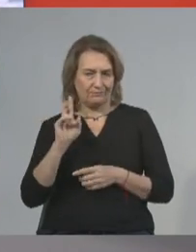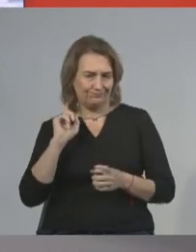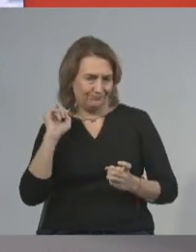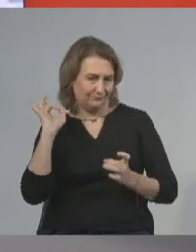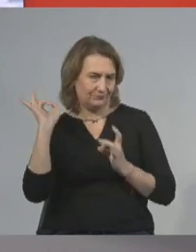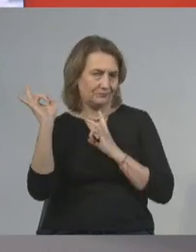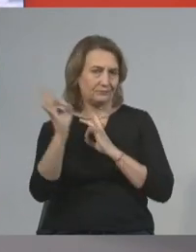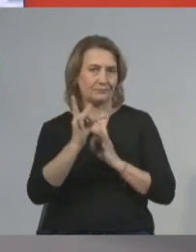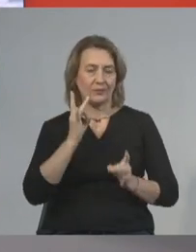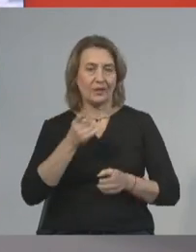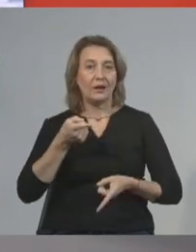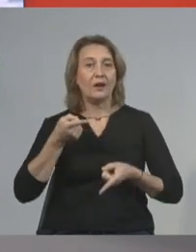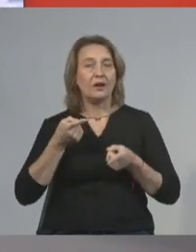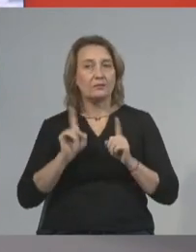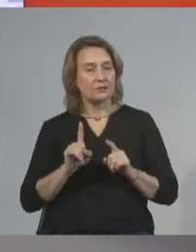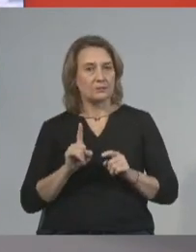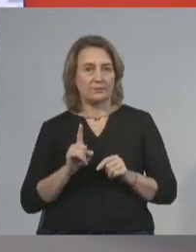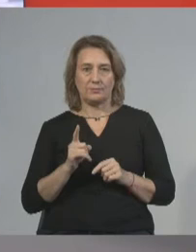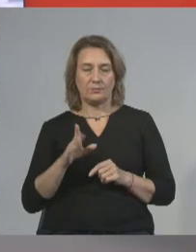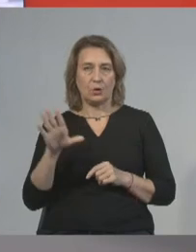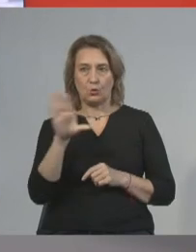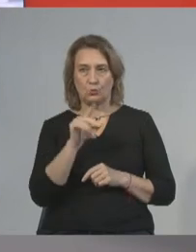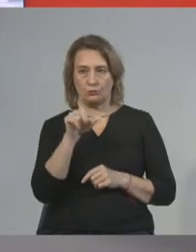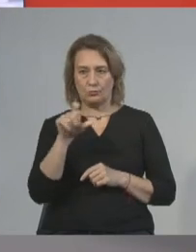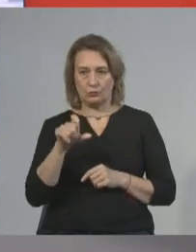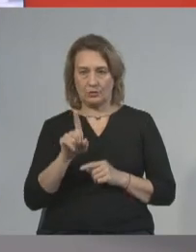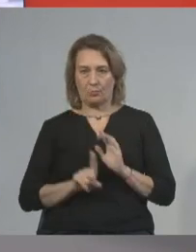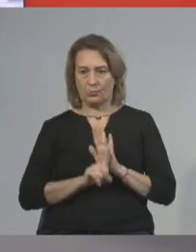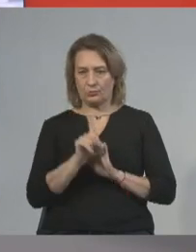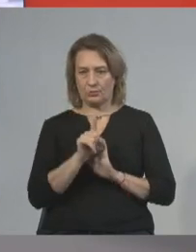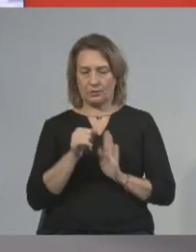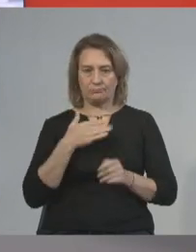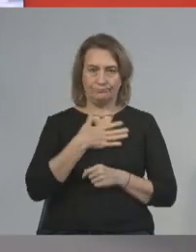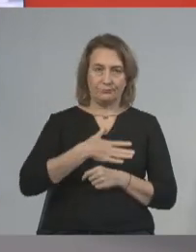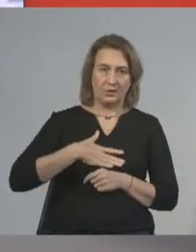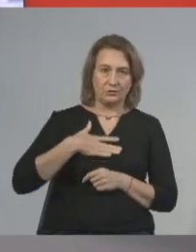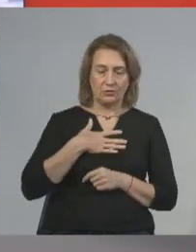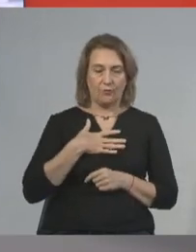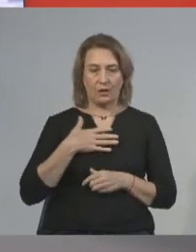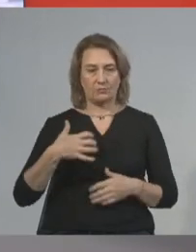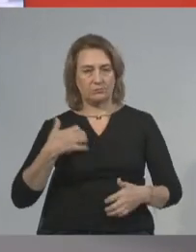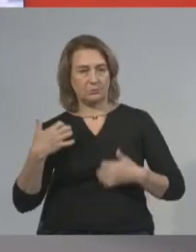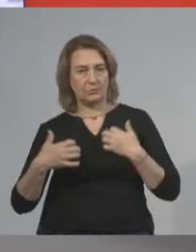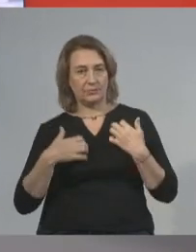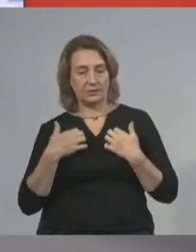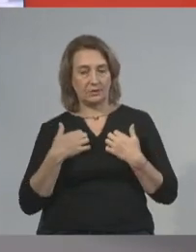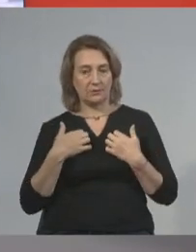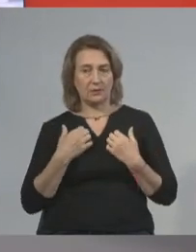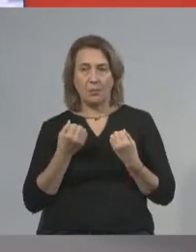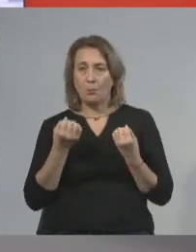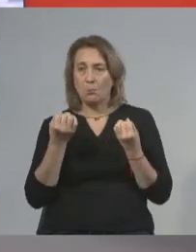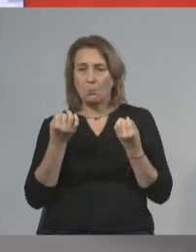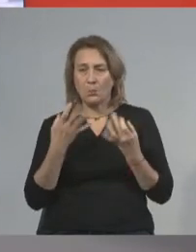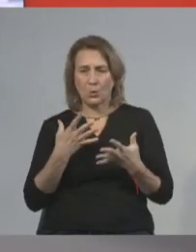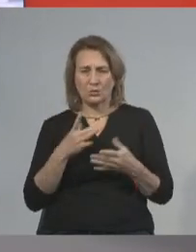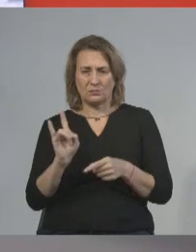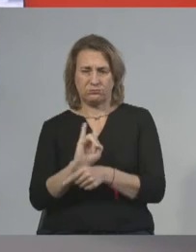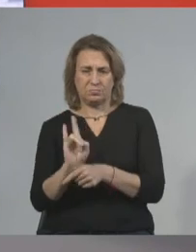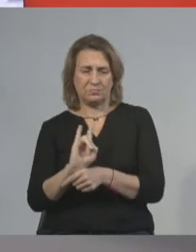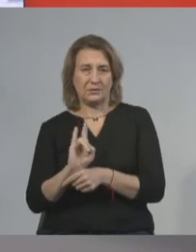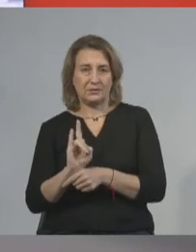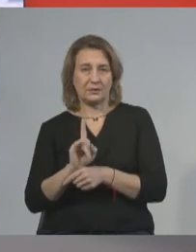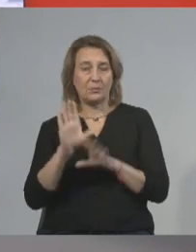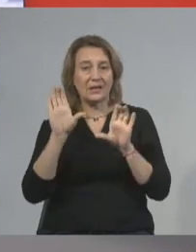completely poor and without any resources this is what people are afraid of they become really anxious